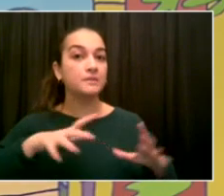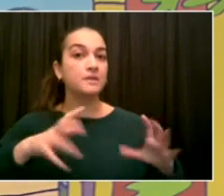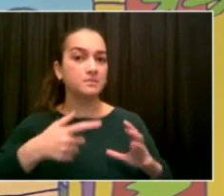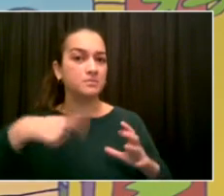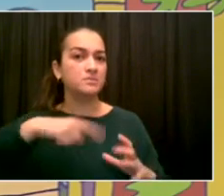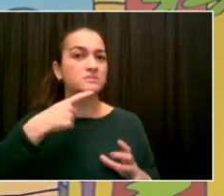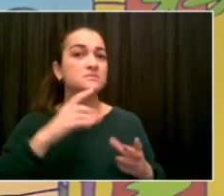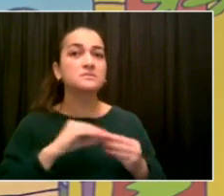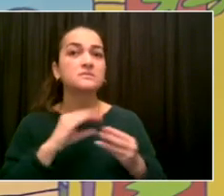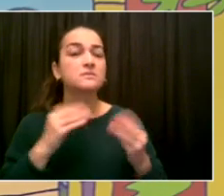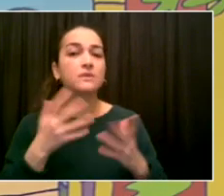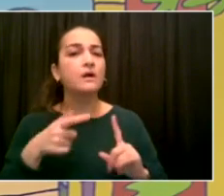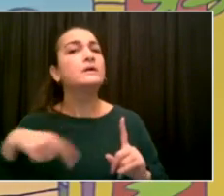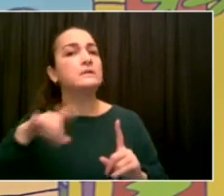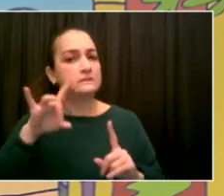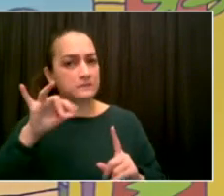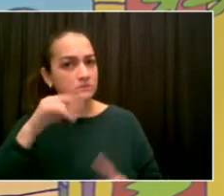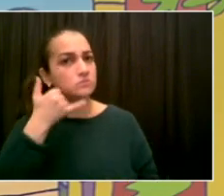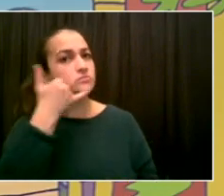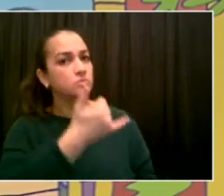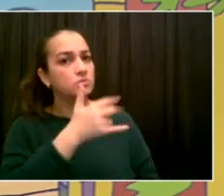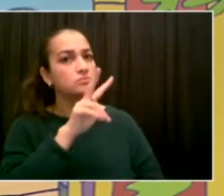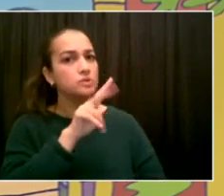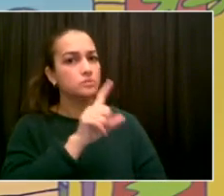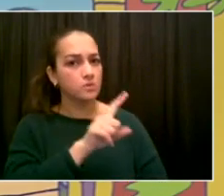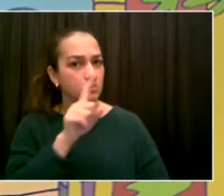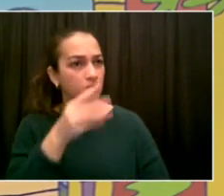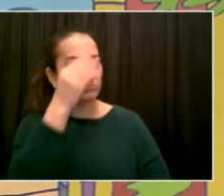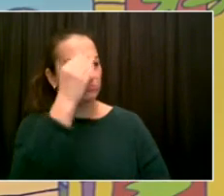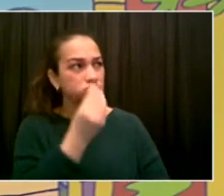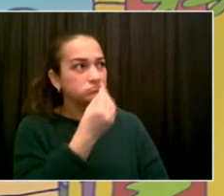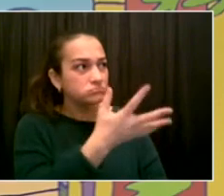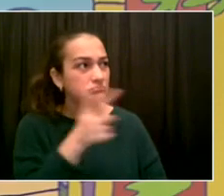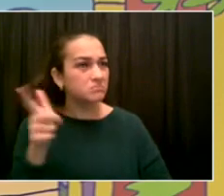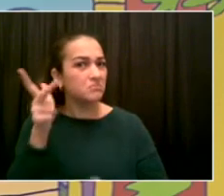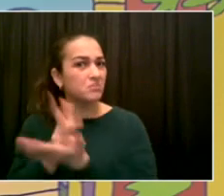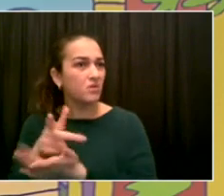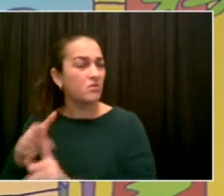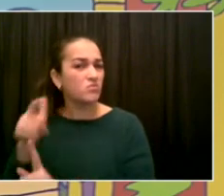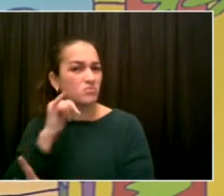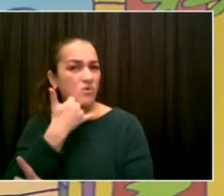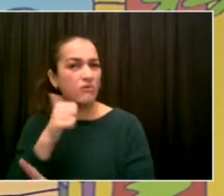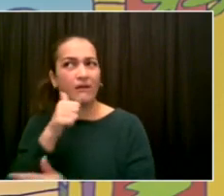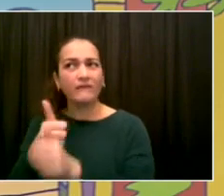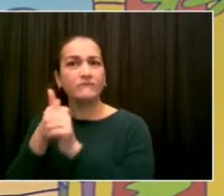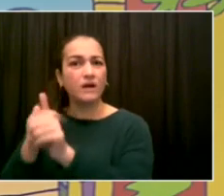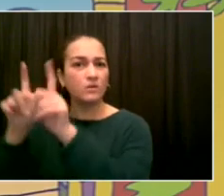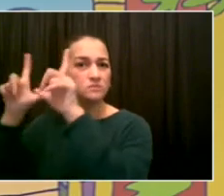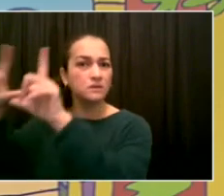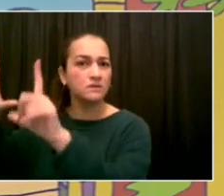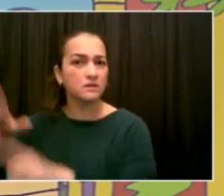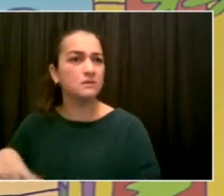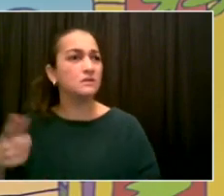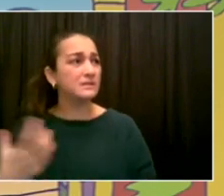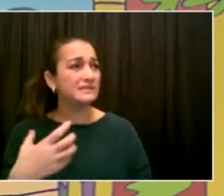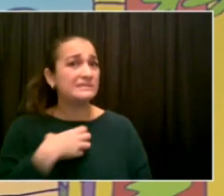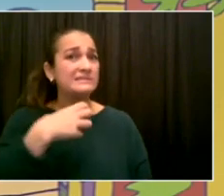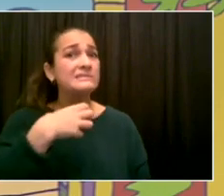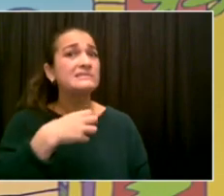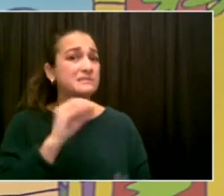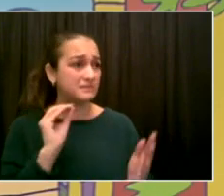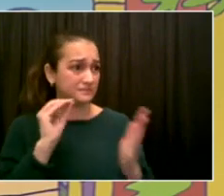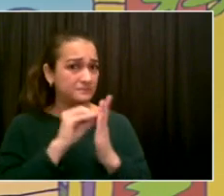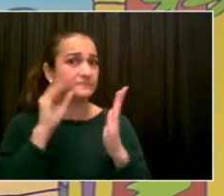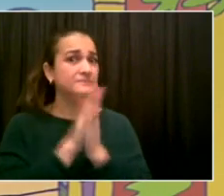illegal parking into the NYPD. Two people said that after they'd filed illegal parking complaints, they received voicemails in the middle of the night from